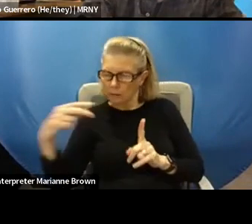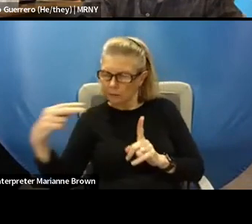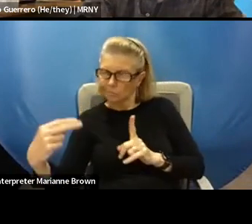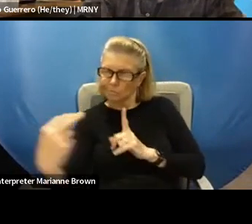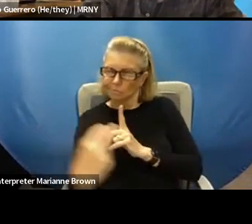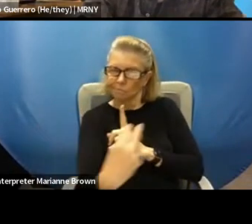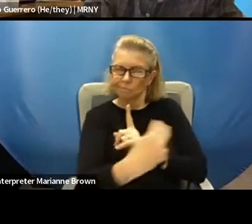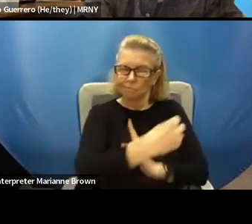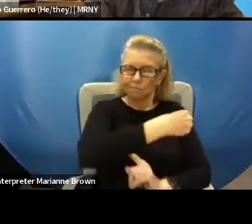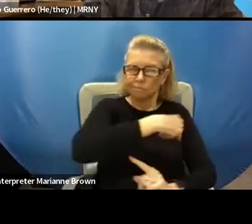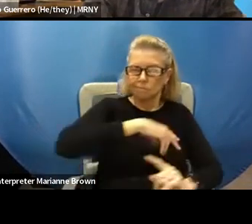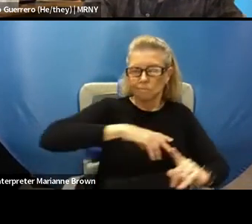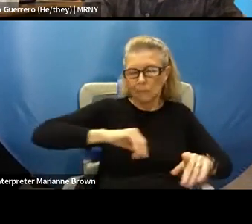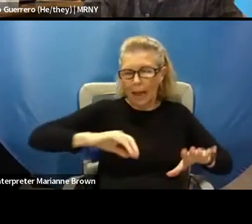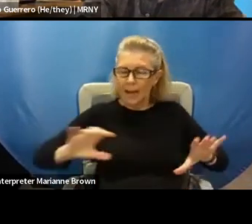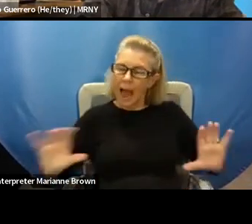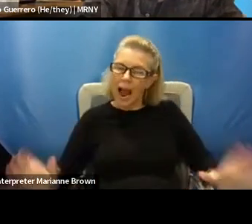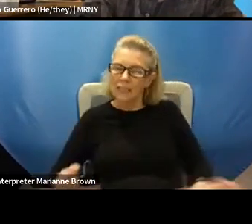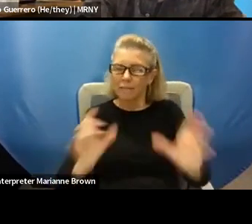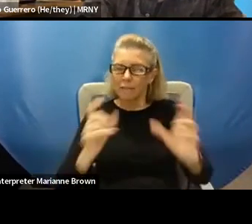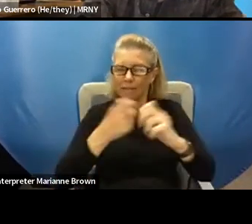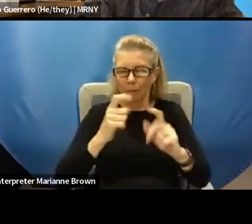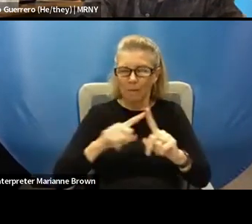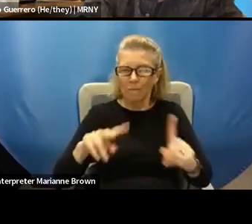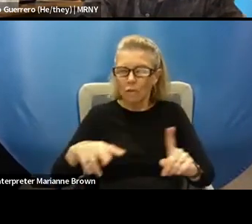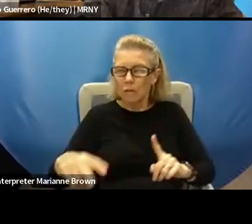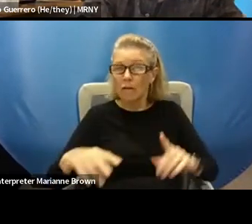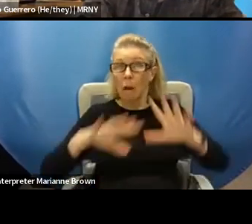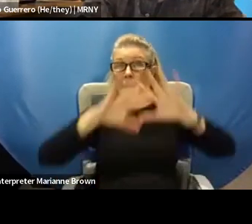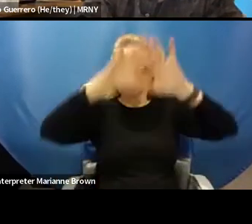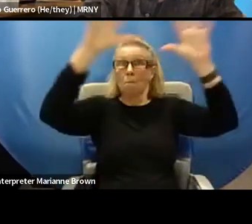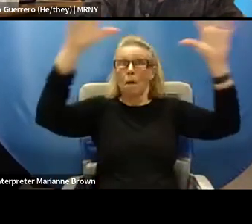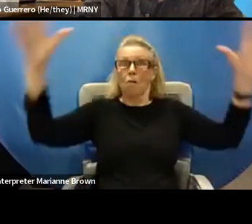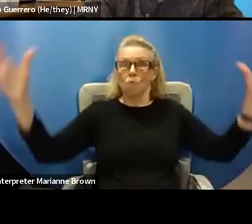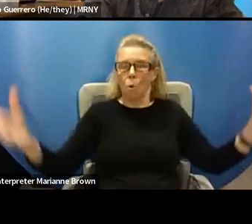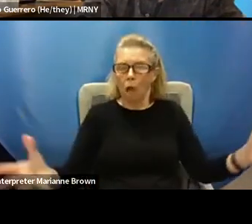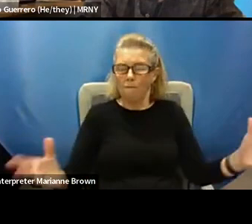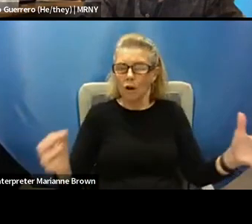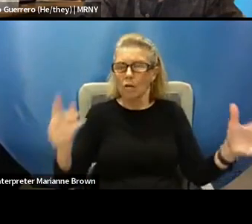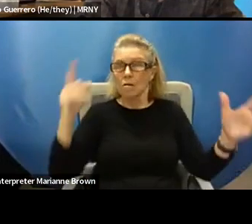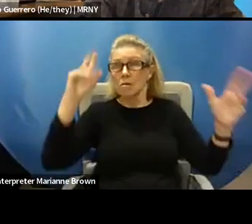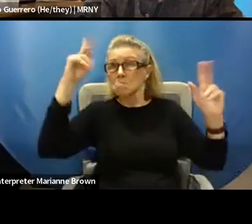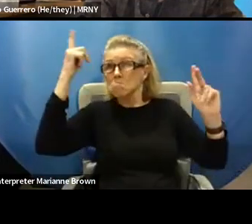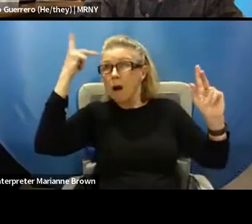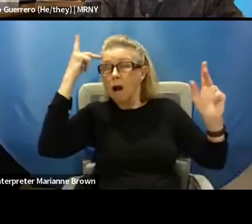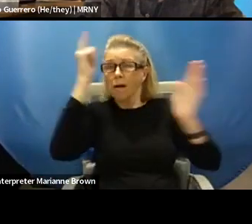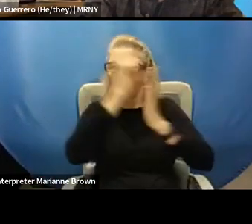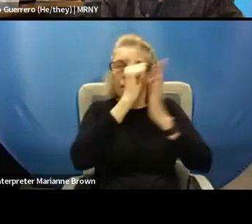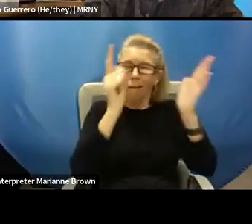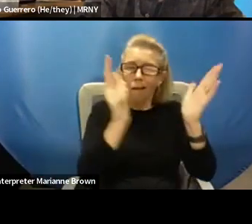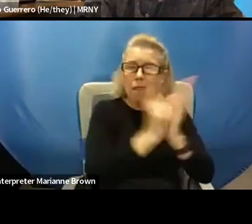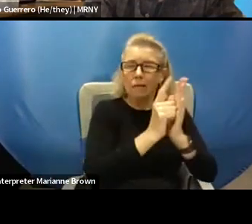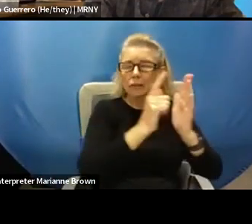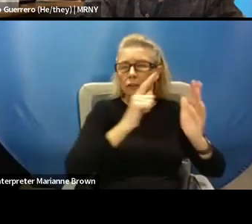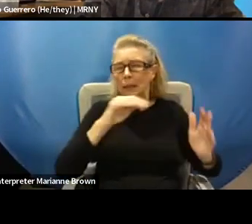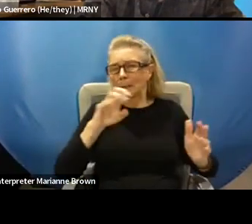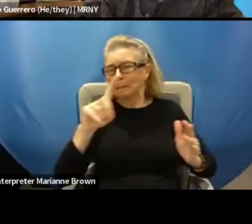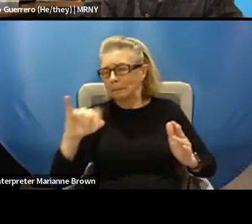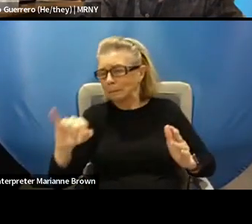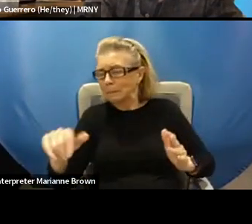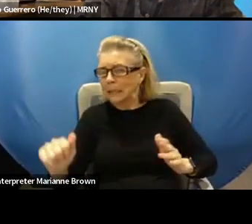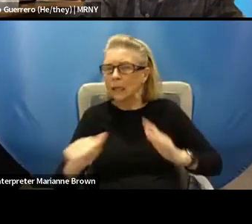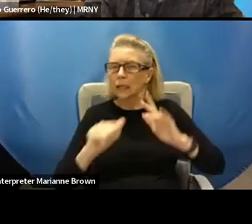means from the macro level, whether we're talking about big politics, these huge legislation, if we're talking about media, if we're talking